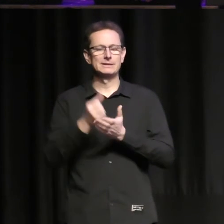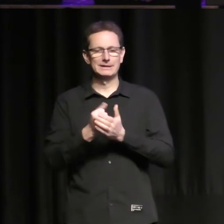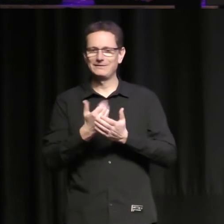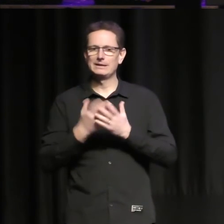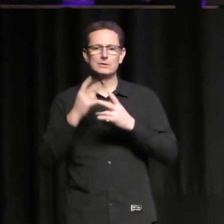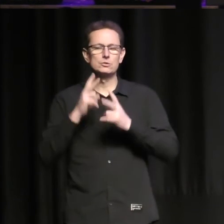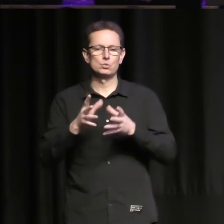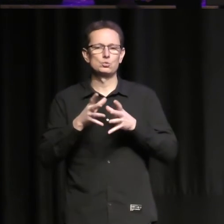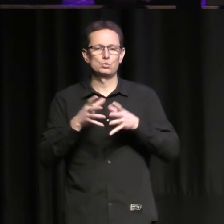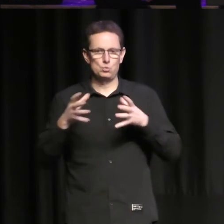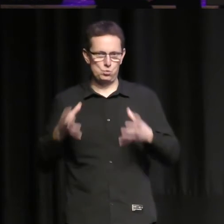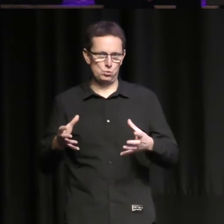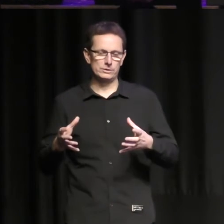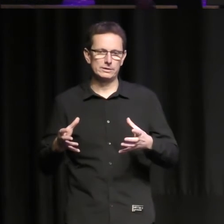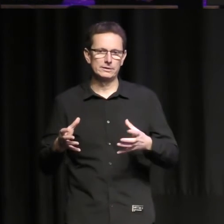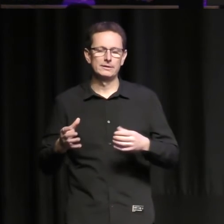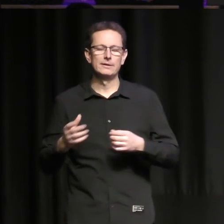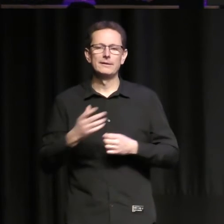We're trying to